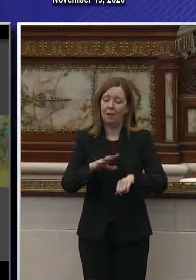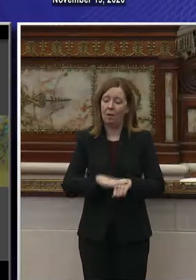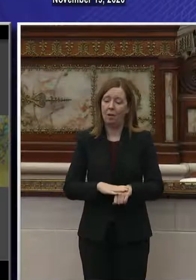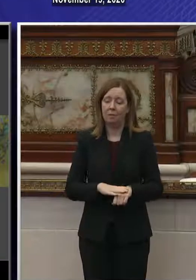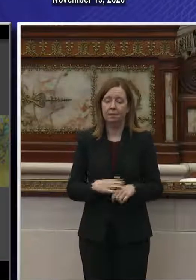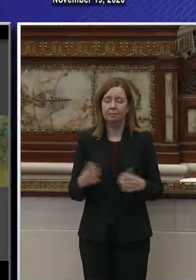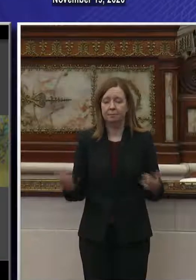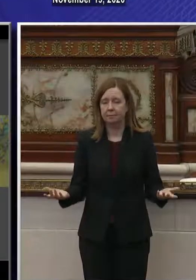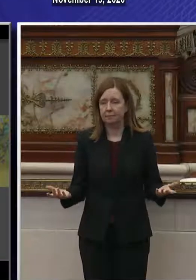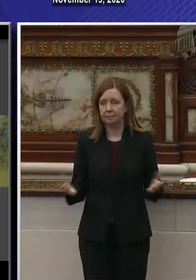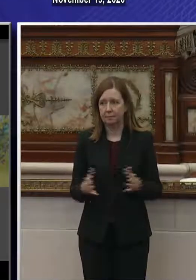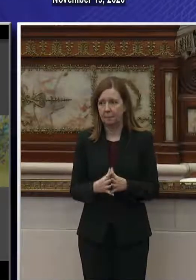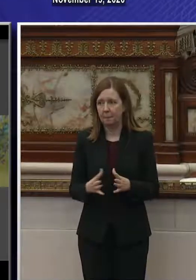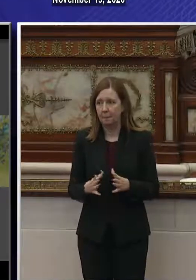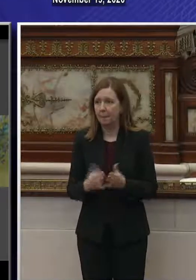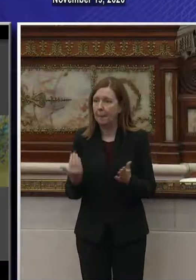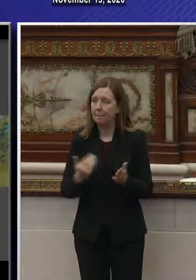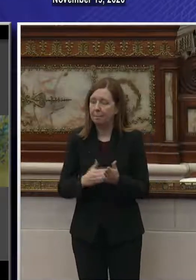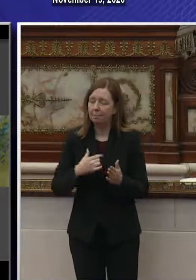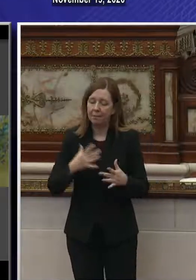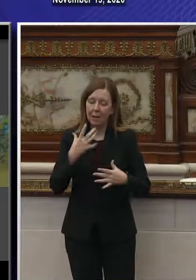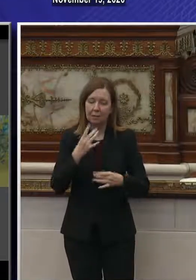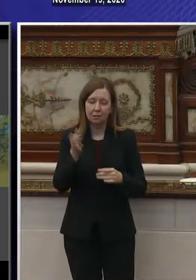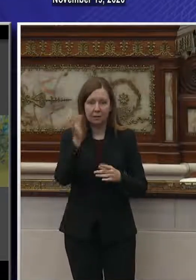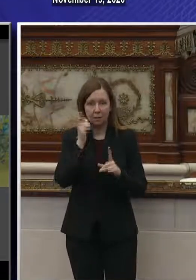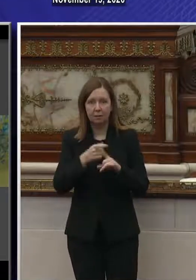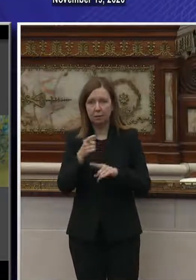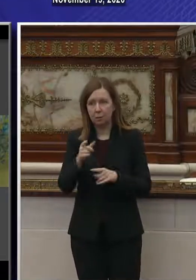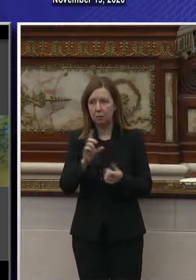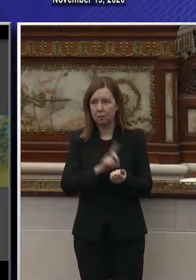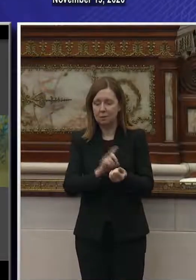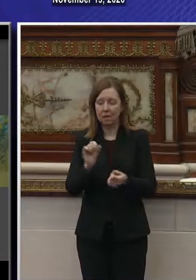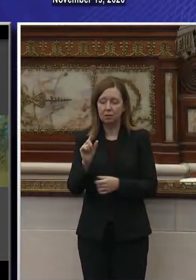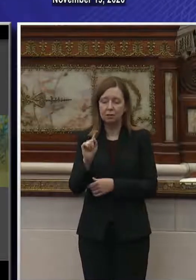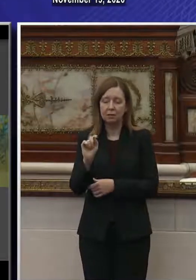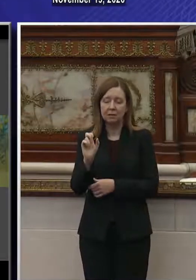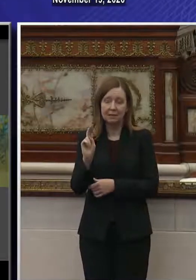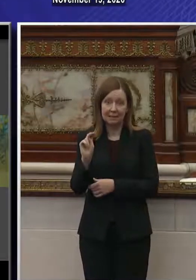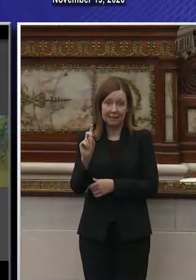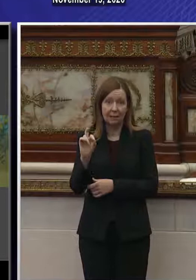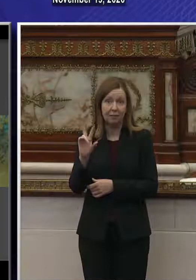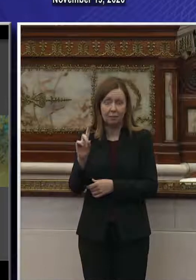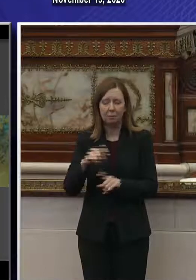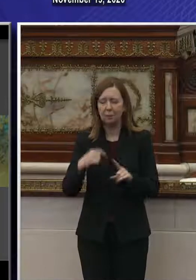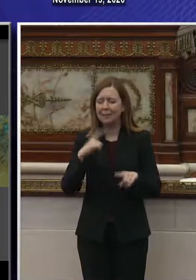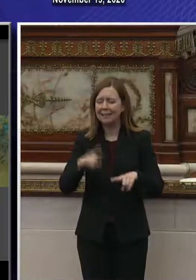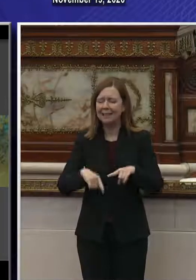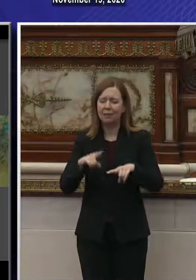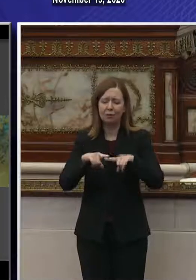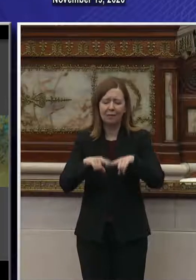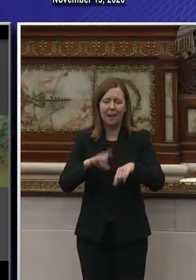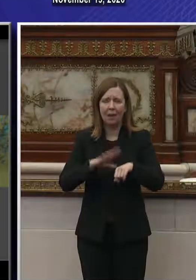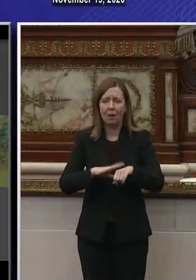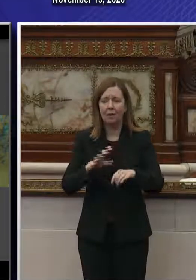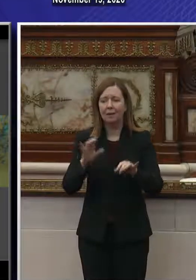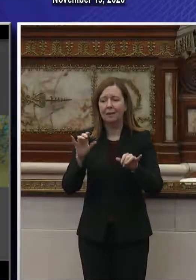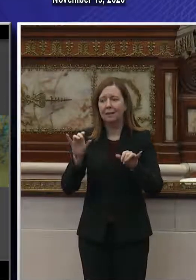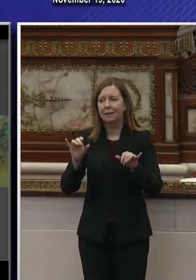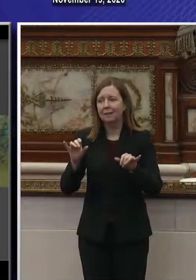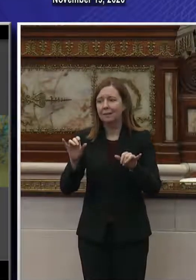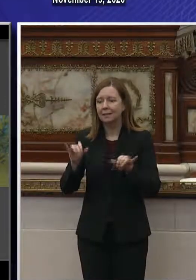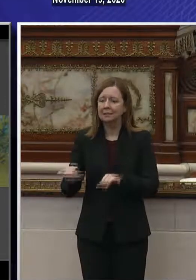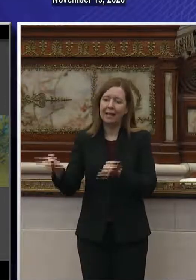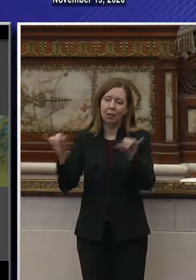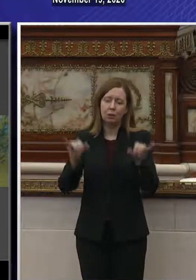on, again, I'm interested in hearing from you, Dr. Sanford, but we can't really rely again on sort of the standard